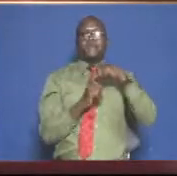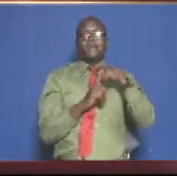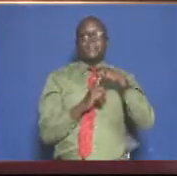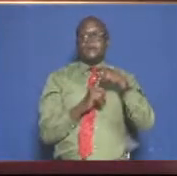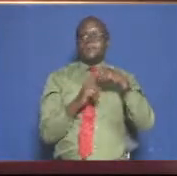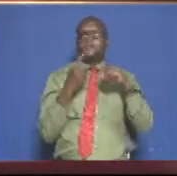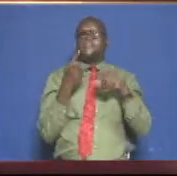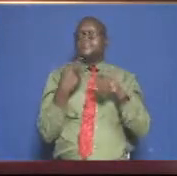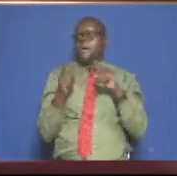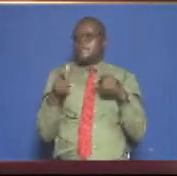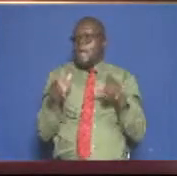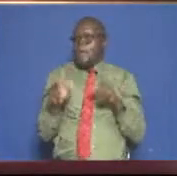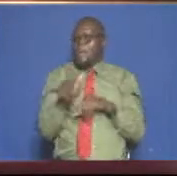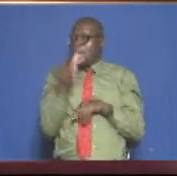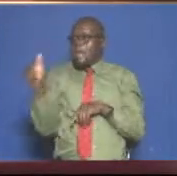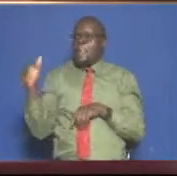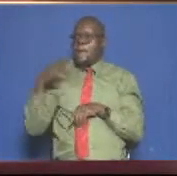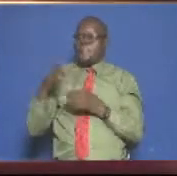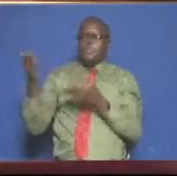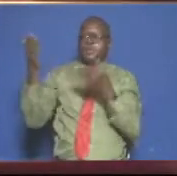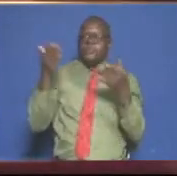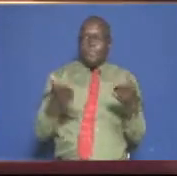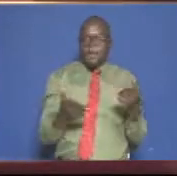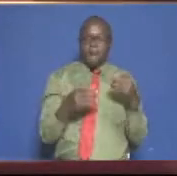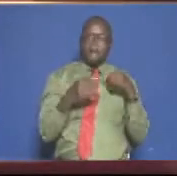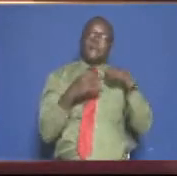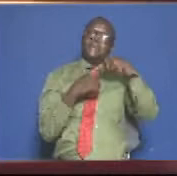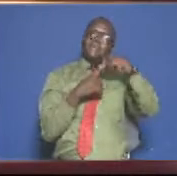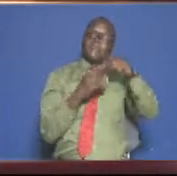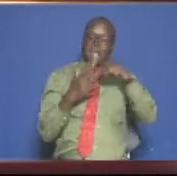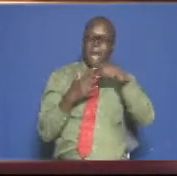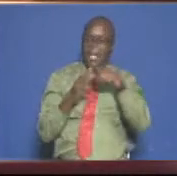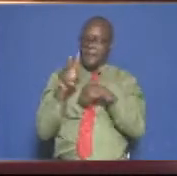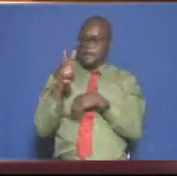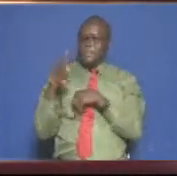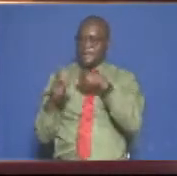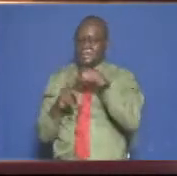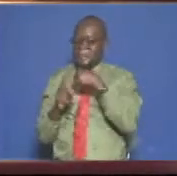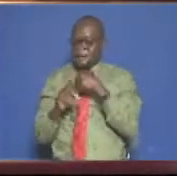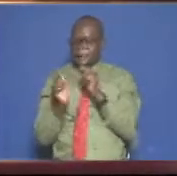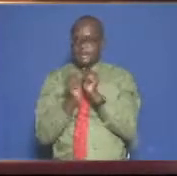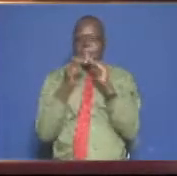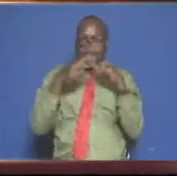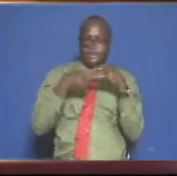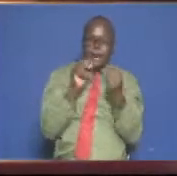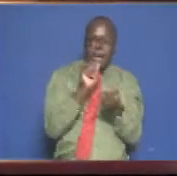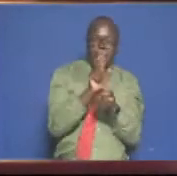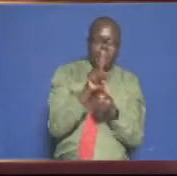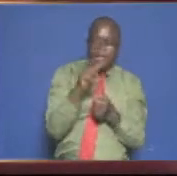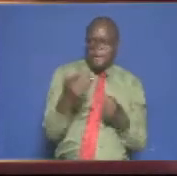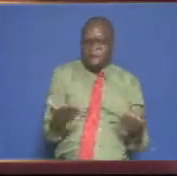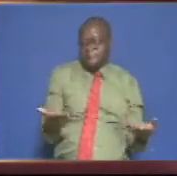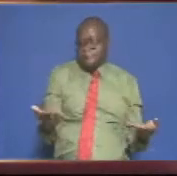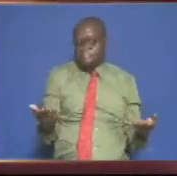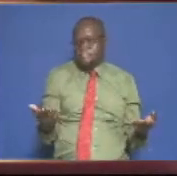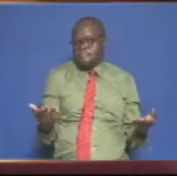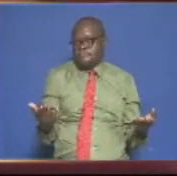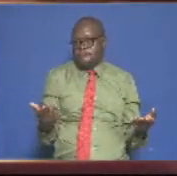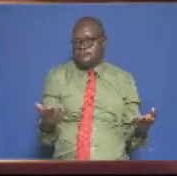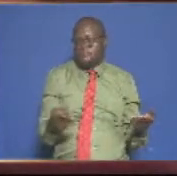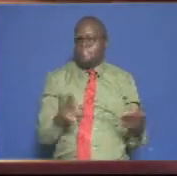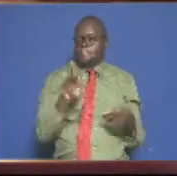are allowing other people to supply at 69, at 26, 17, 11 kilowatt per